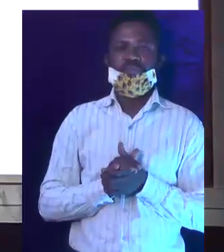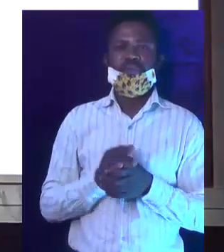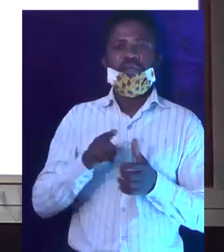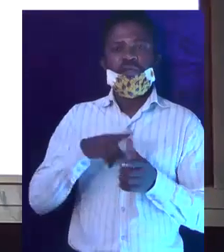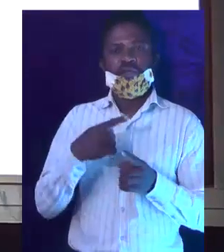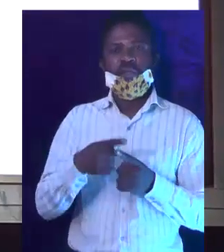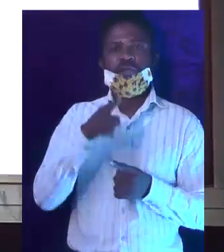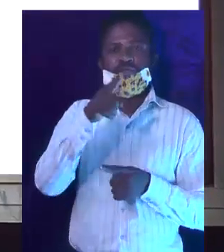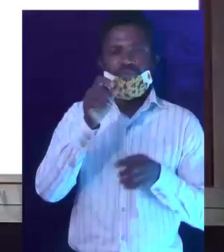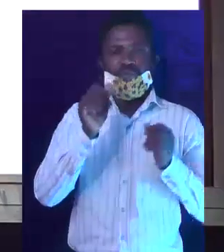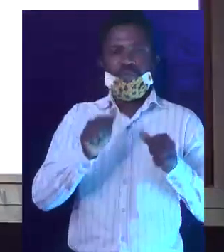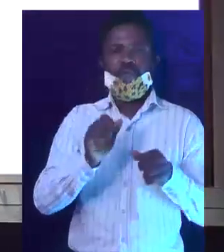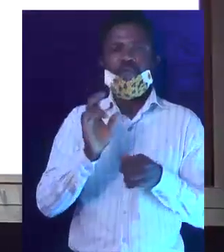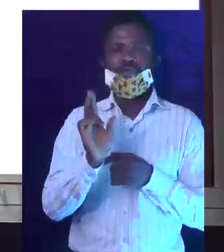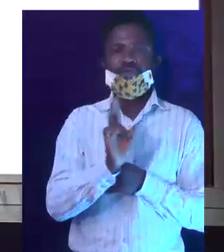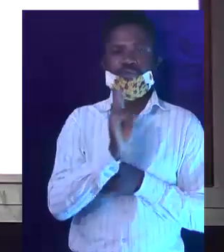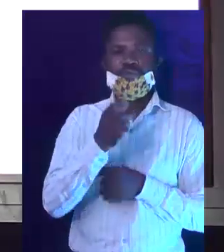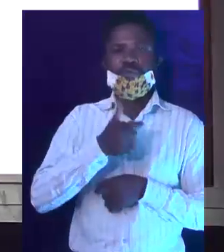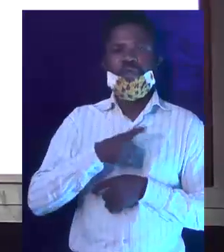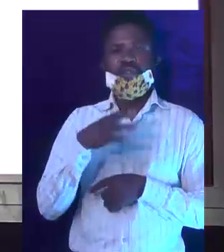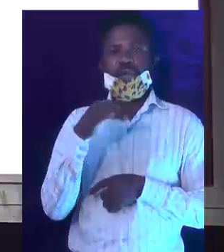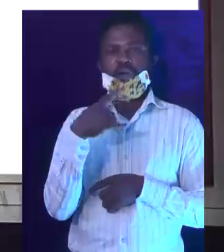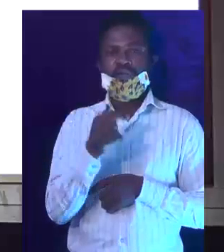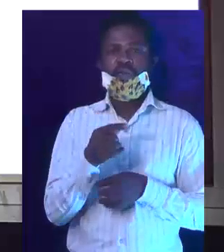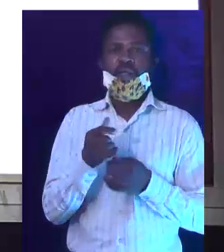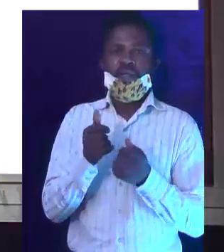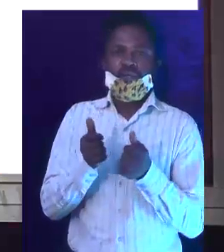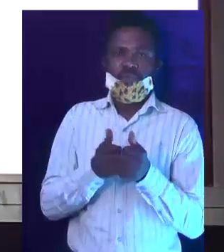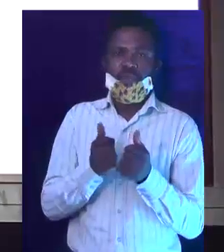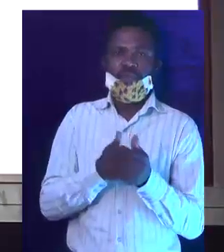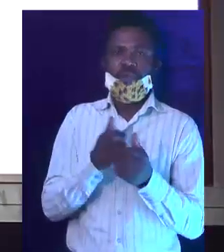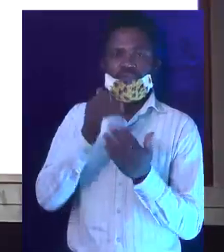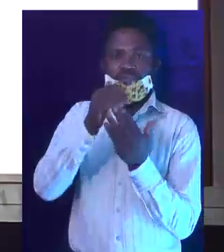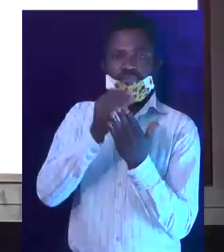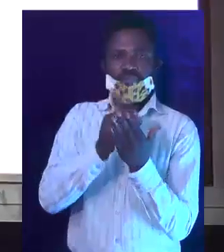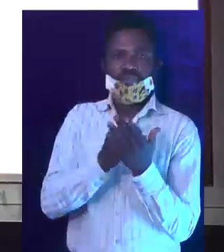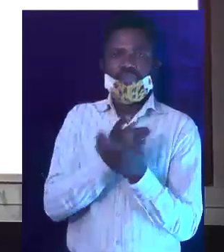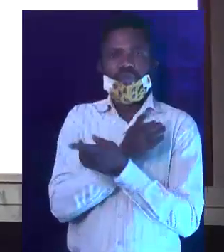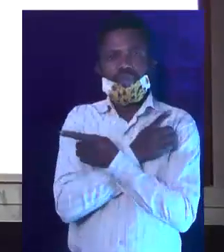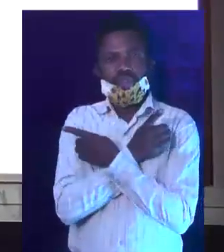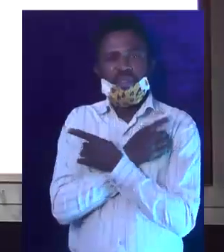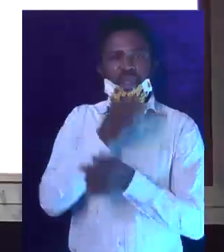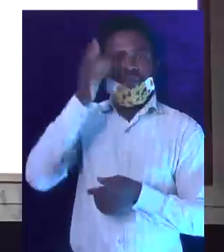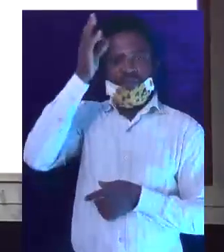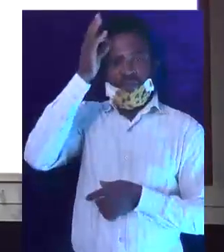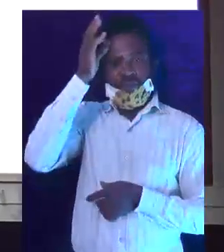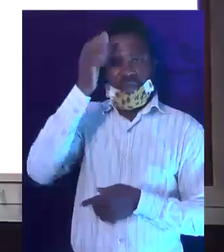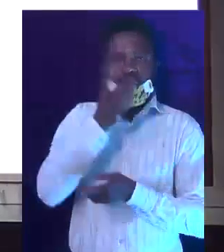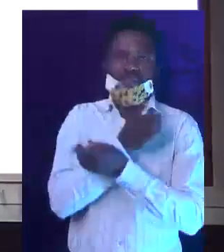Then you can use any of the following. Dear Fumi, capital letter D, capital letter